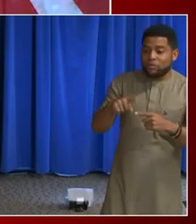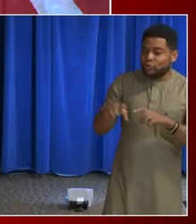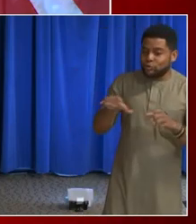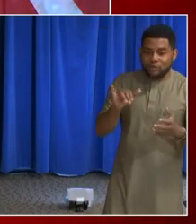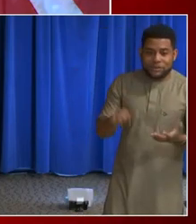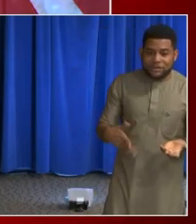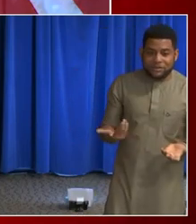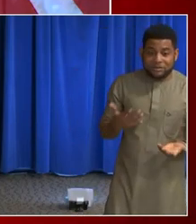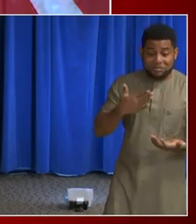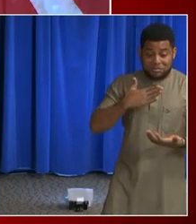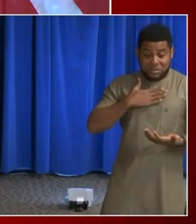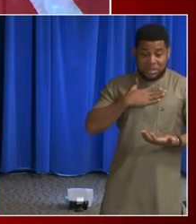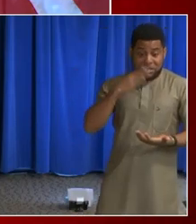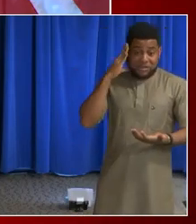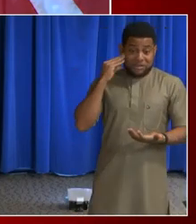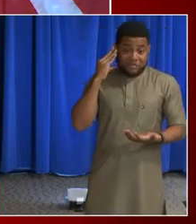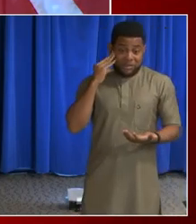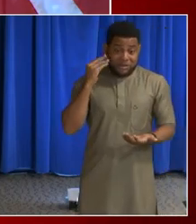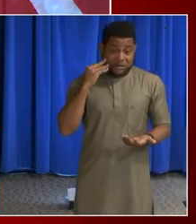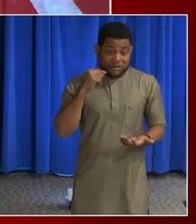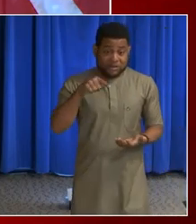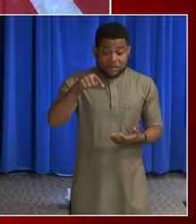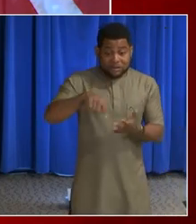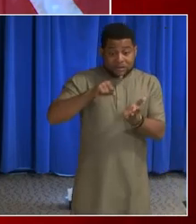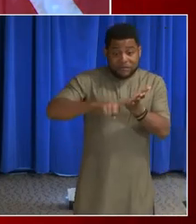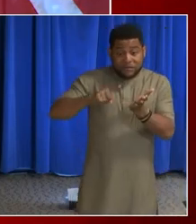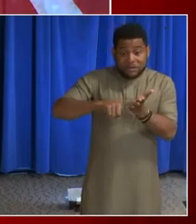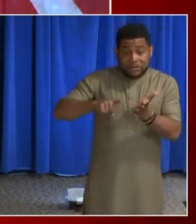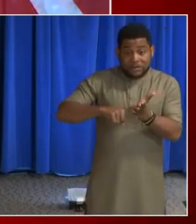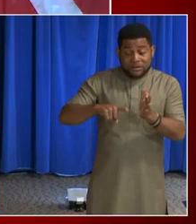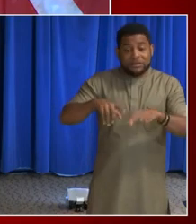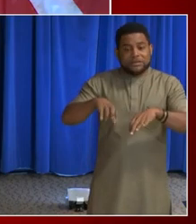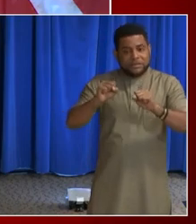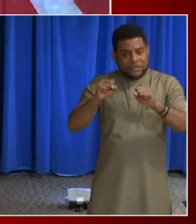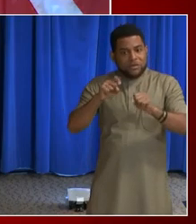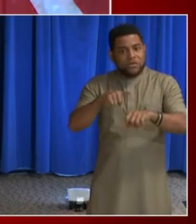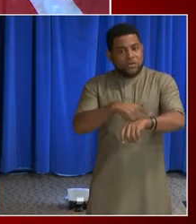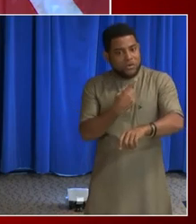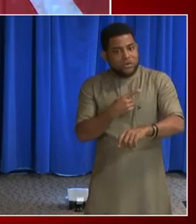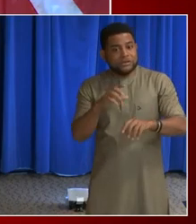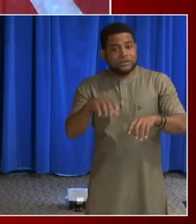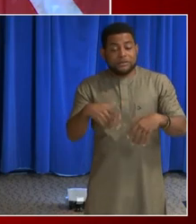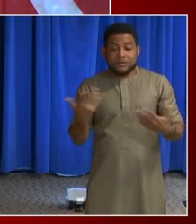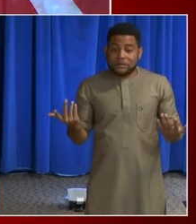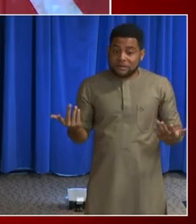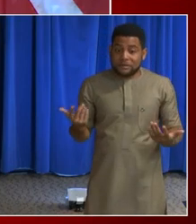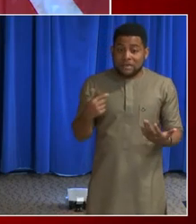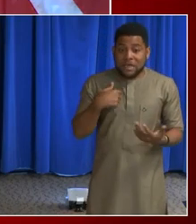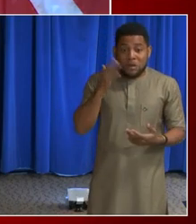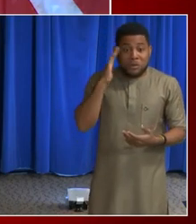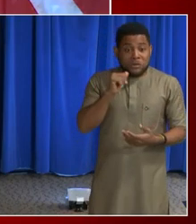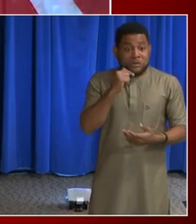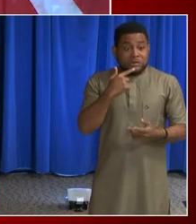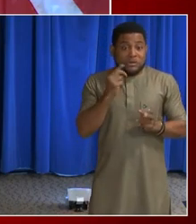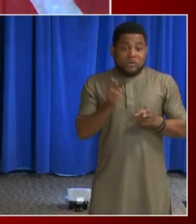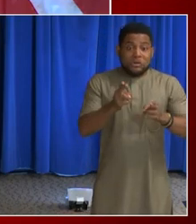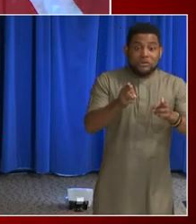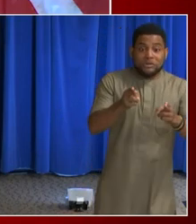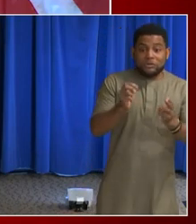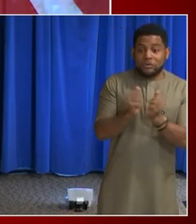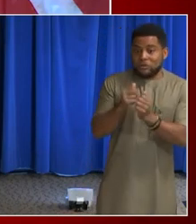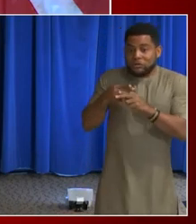My experience is that these investigations, they take as long as they take. We wouldn't want to say that they were rushed and we didn't